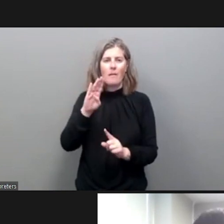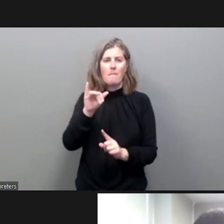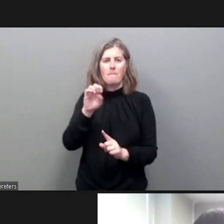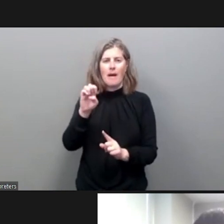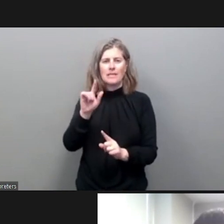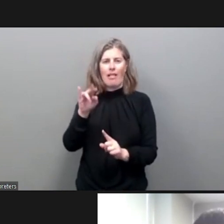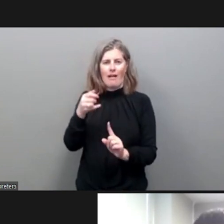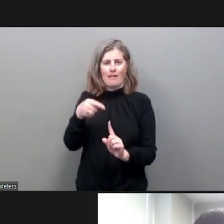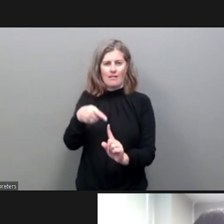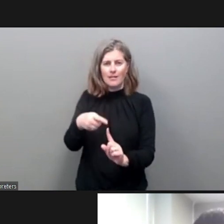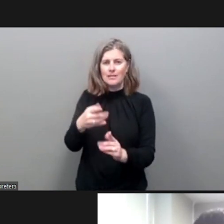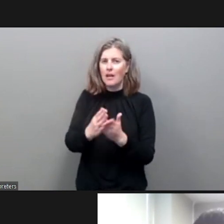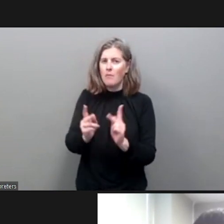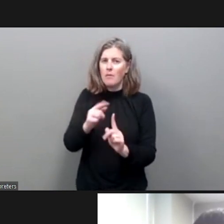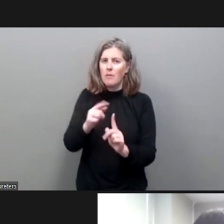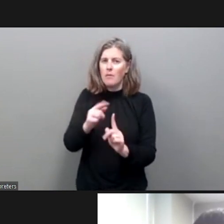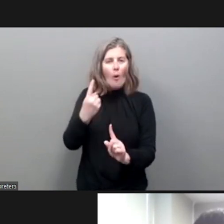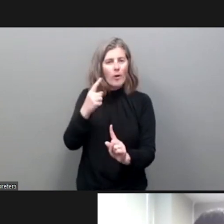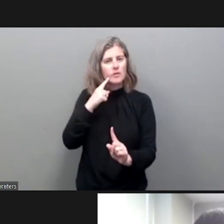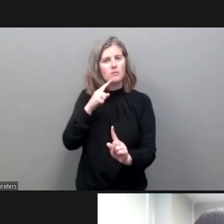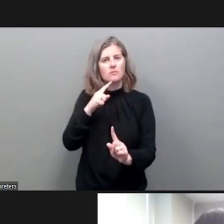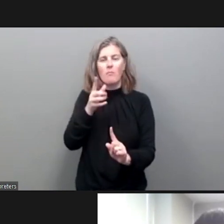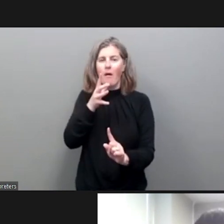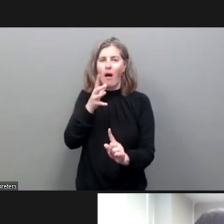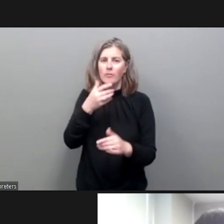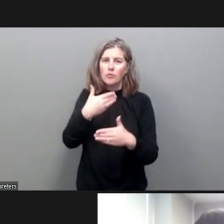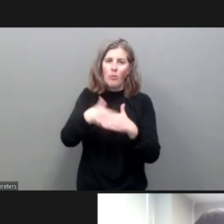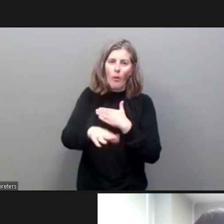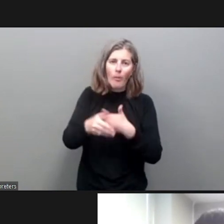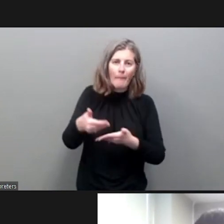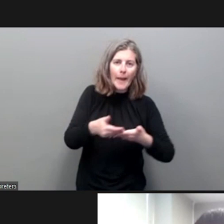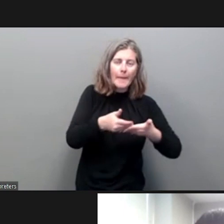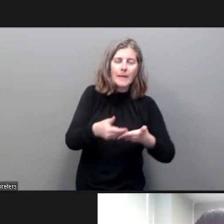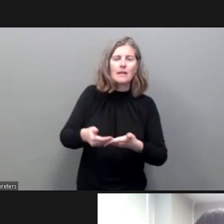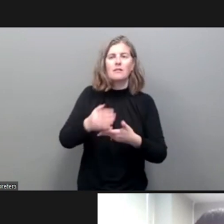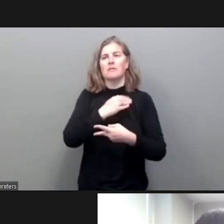always people, moms having babies and